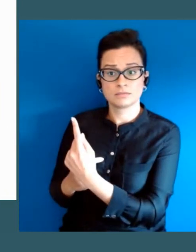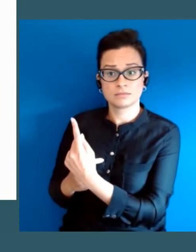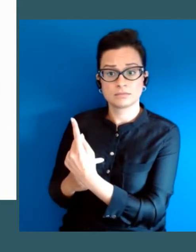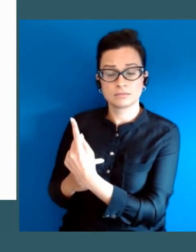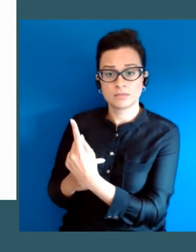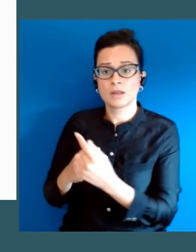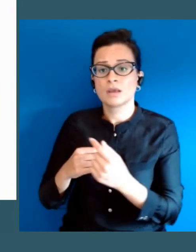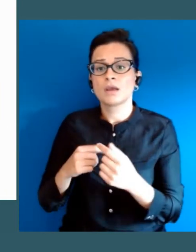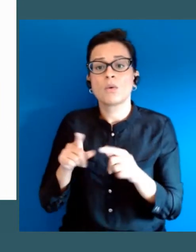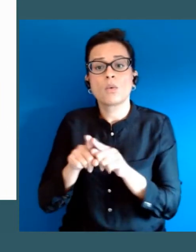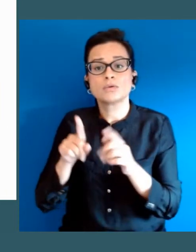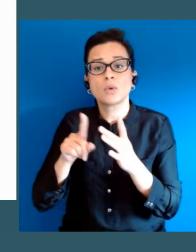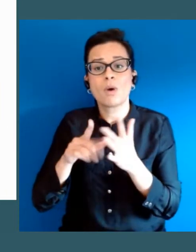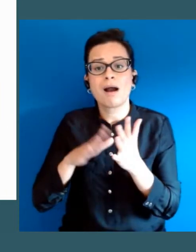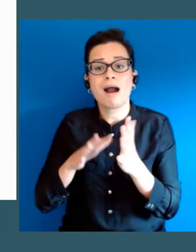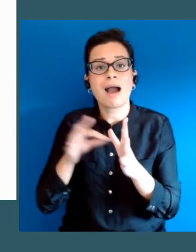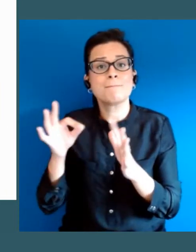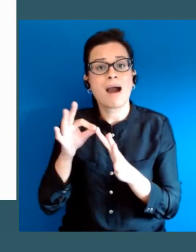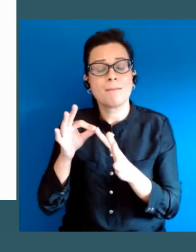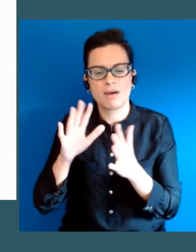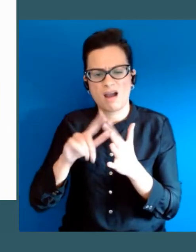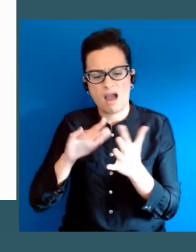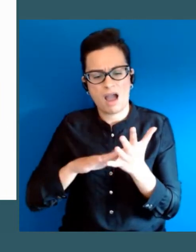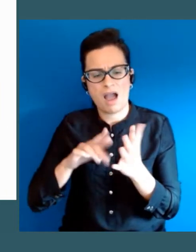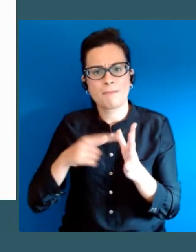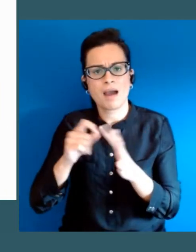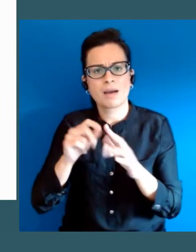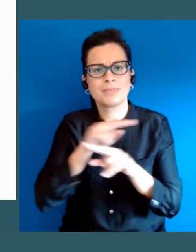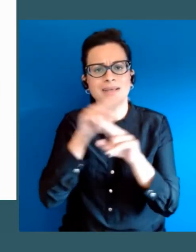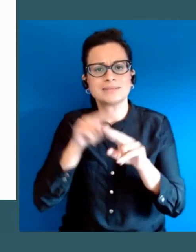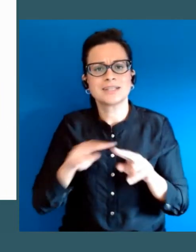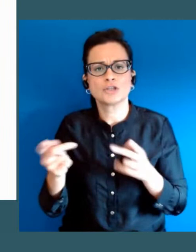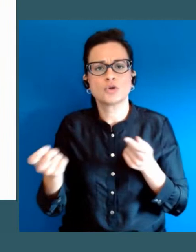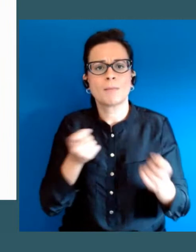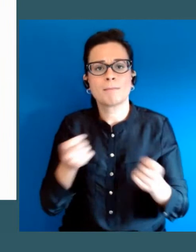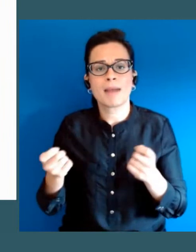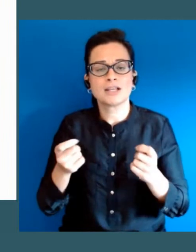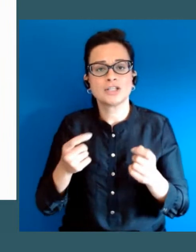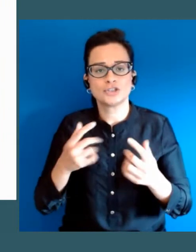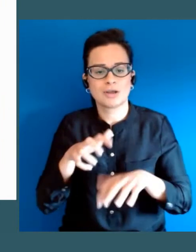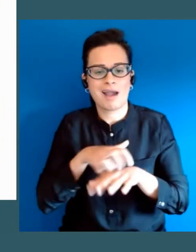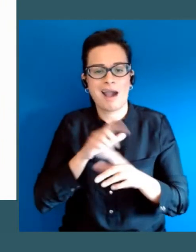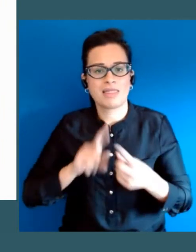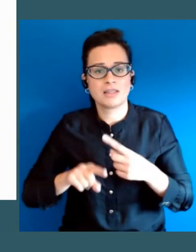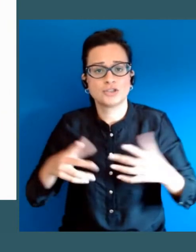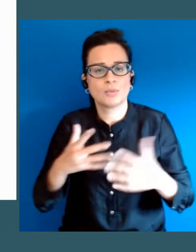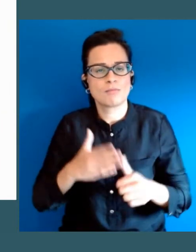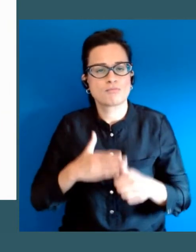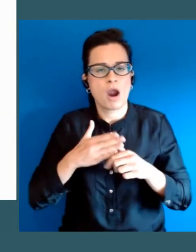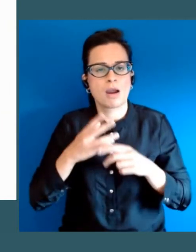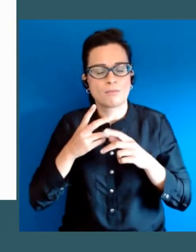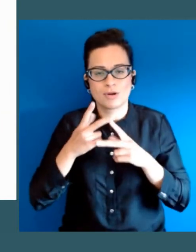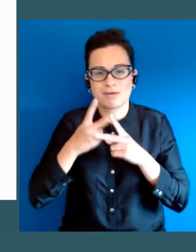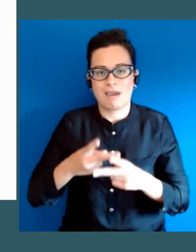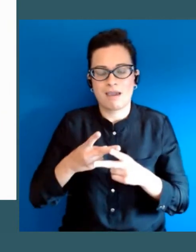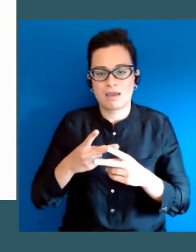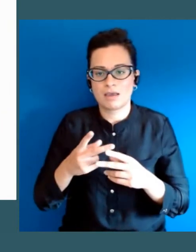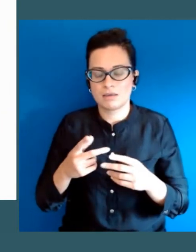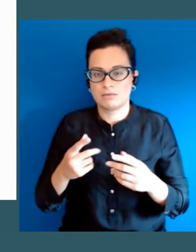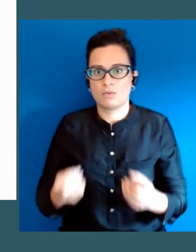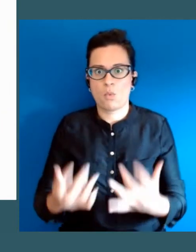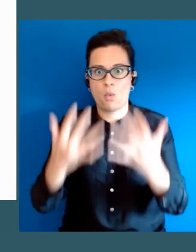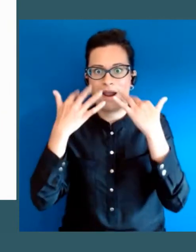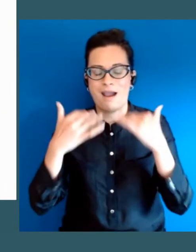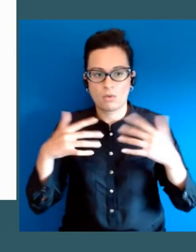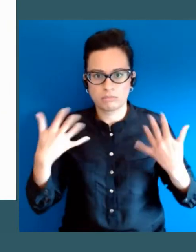which is International Managing Allergy in Primary Care. So this guideline overload is quite